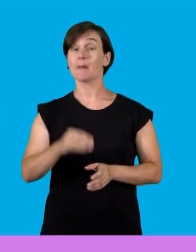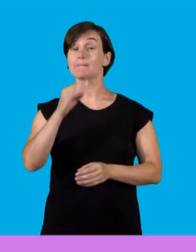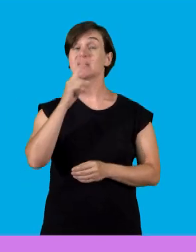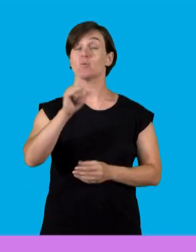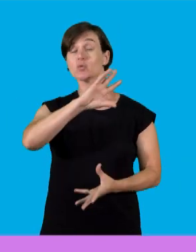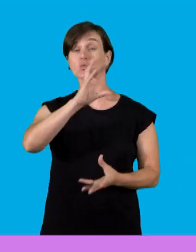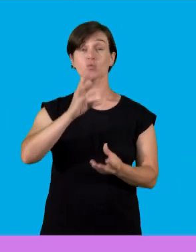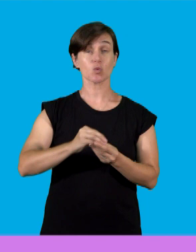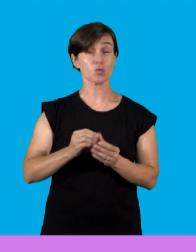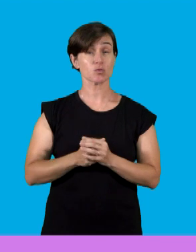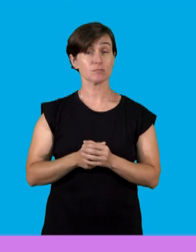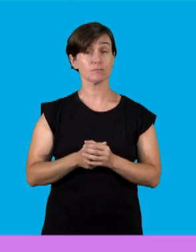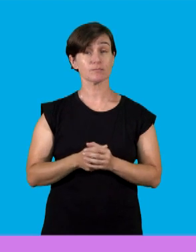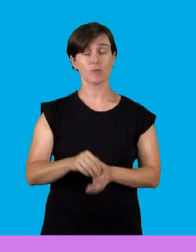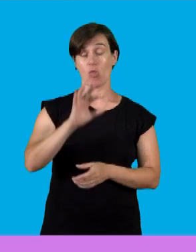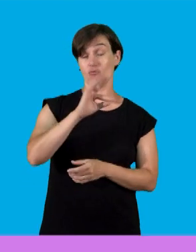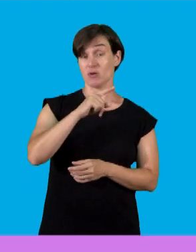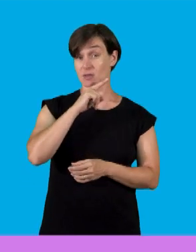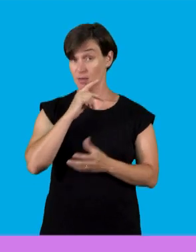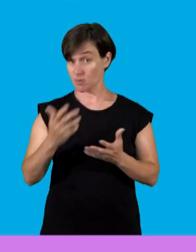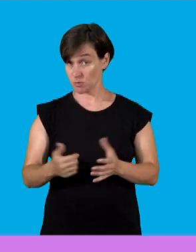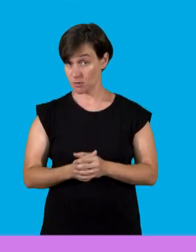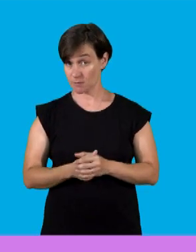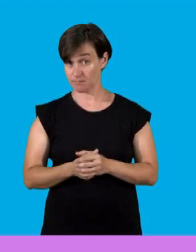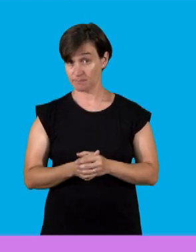That will give us a total of